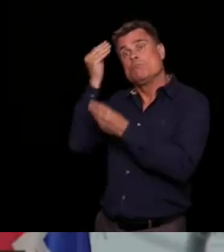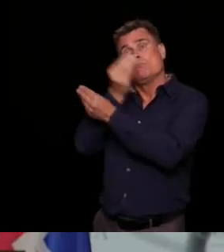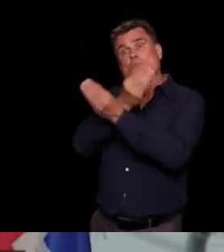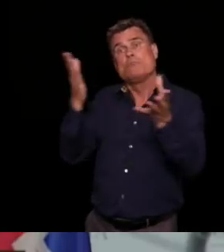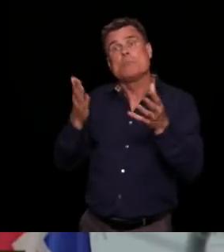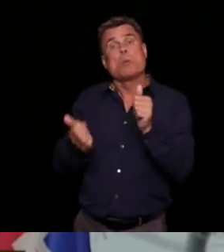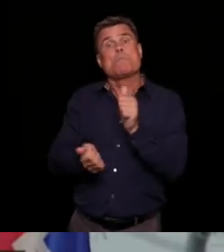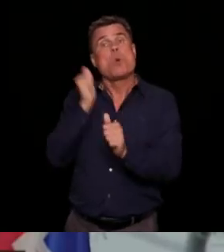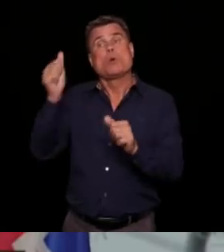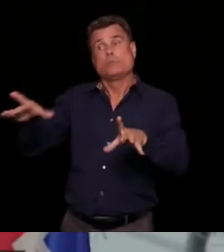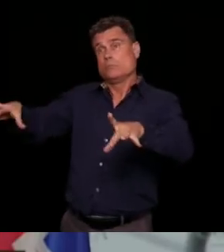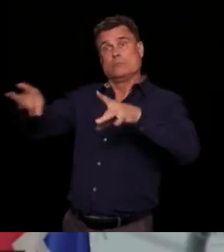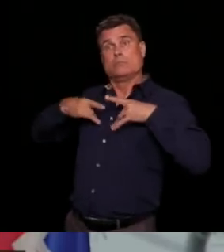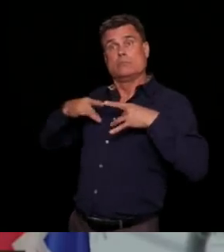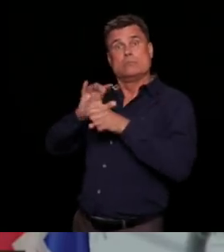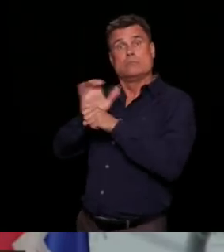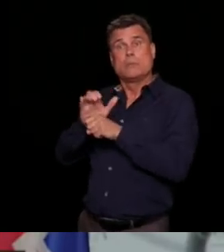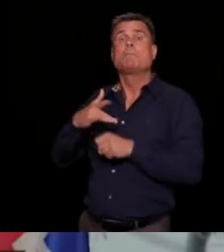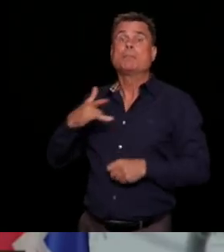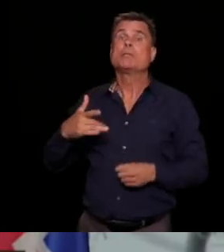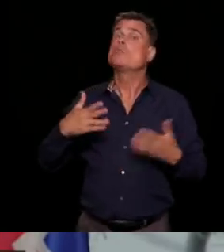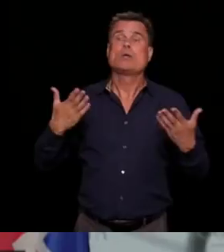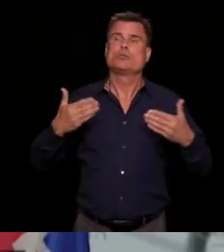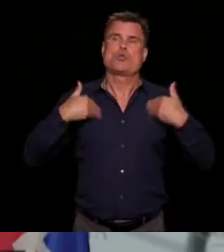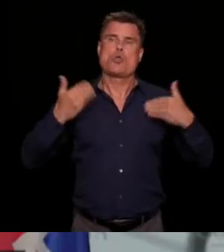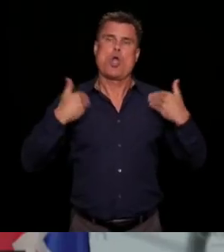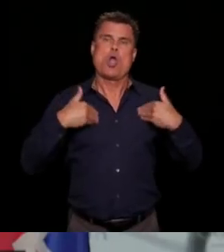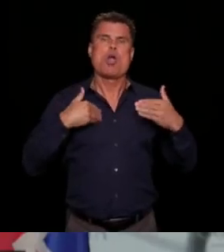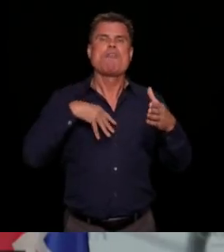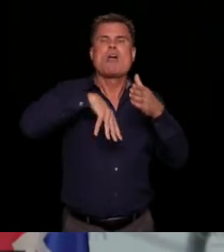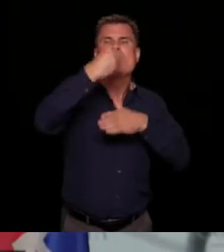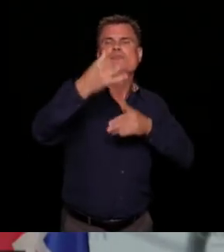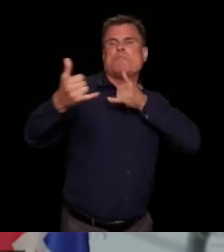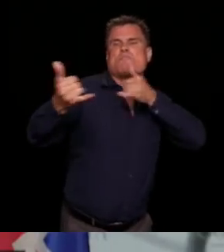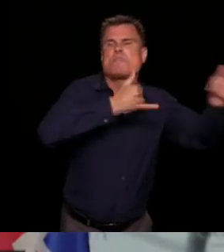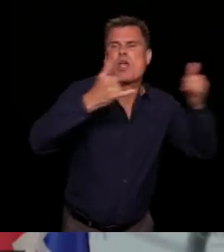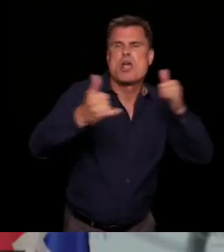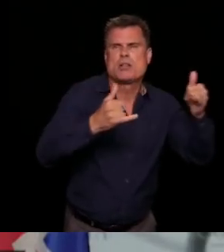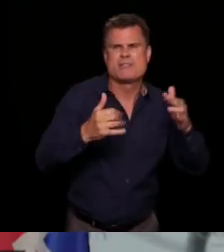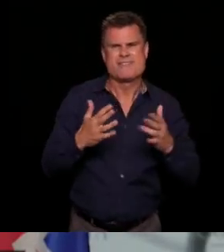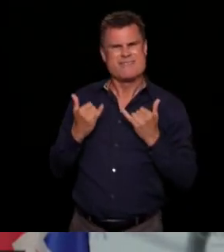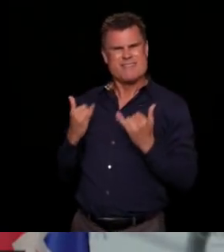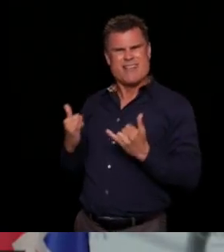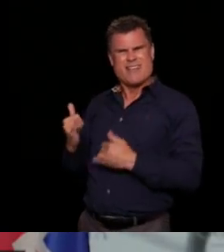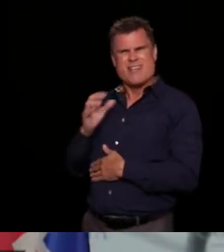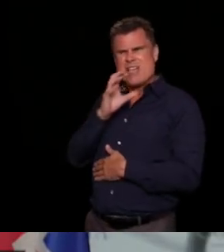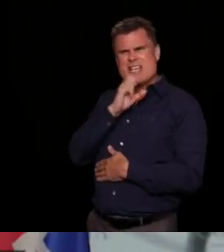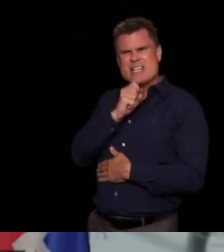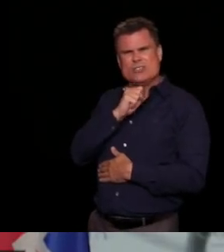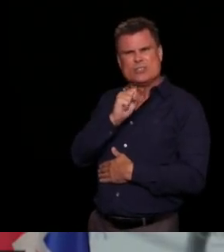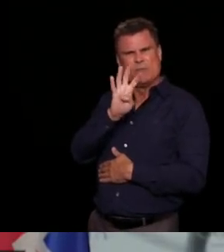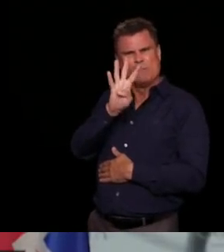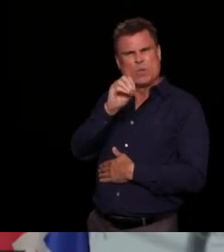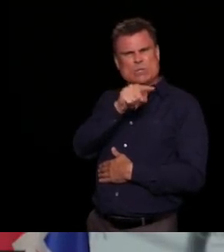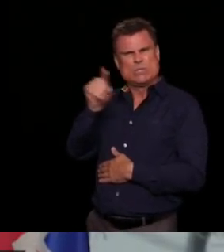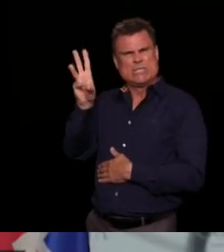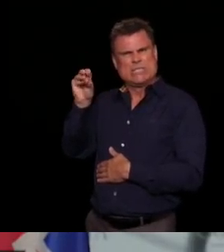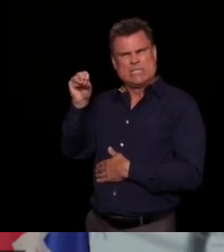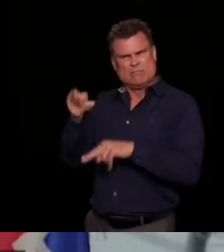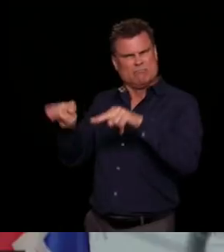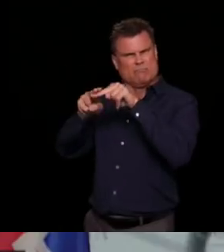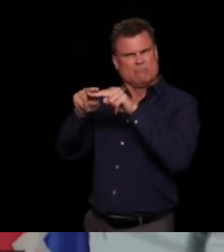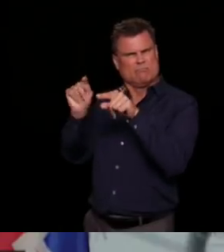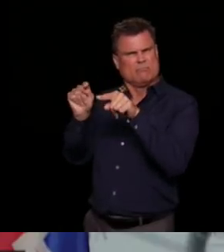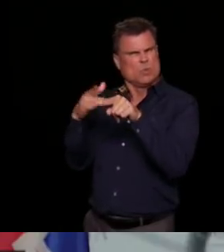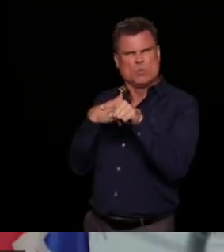or gatherings. Is there a trend in the new cases today, or how are these people infected?